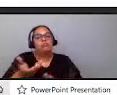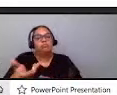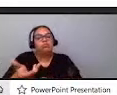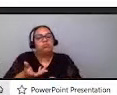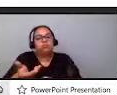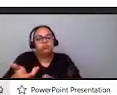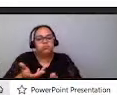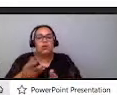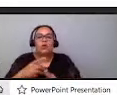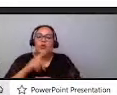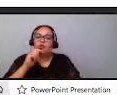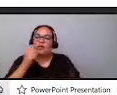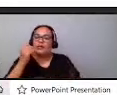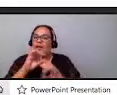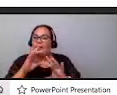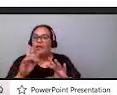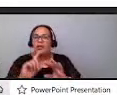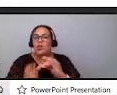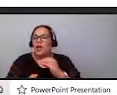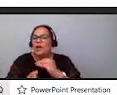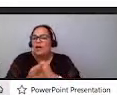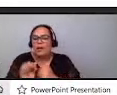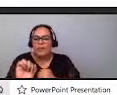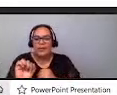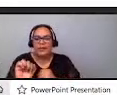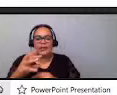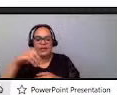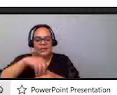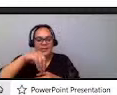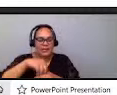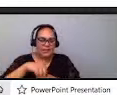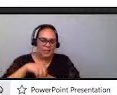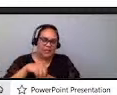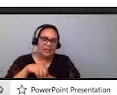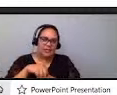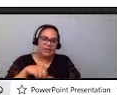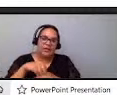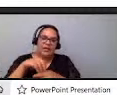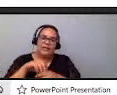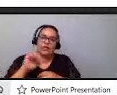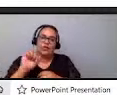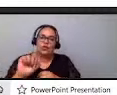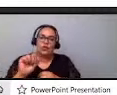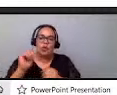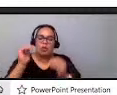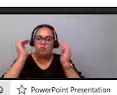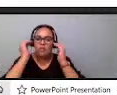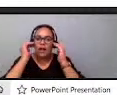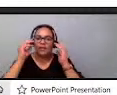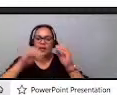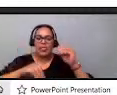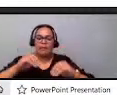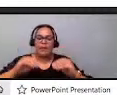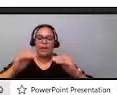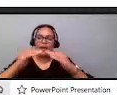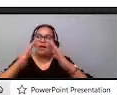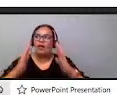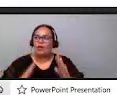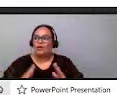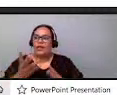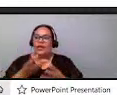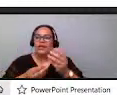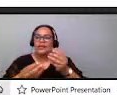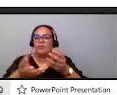understand what's happening with Inside the Minds of the pack houses um